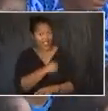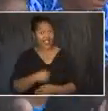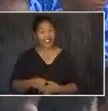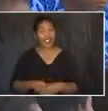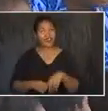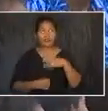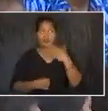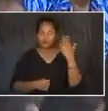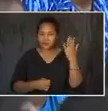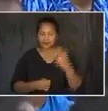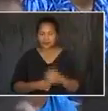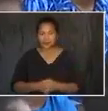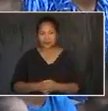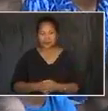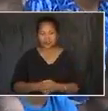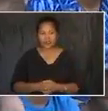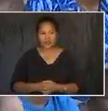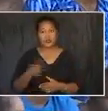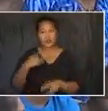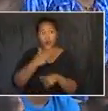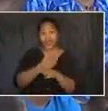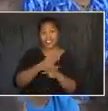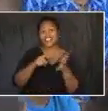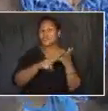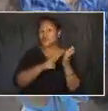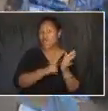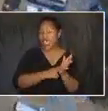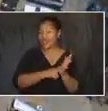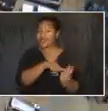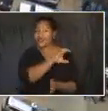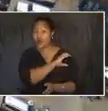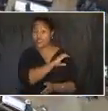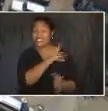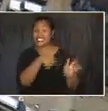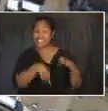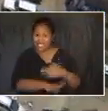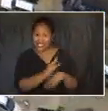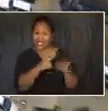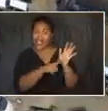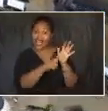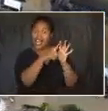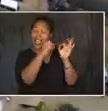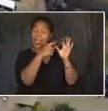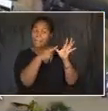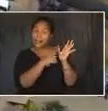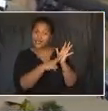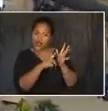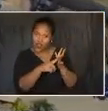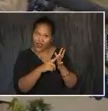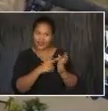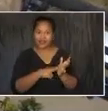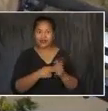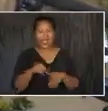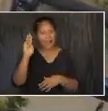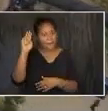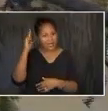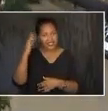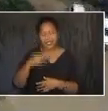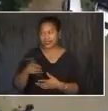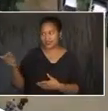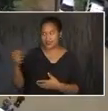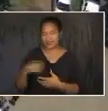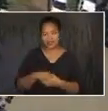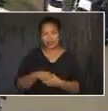ever to the United Nations Interim Forces in Lebanon, and has maintained that Major General. As we have